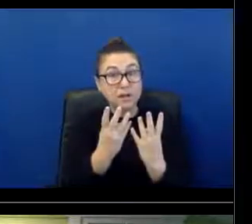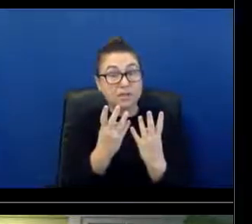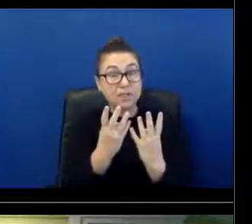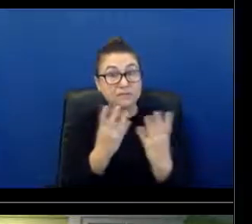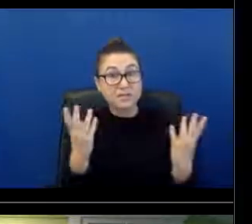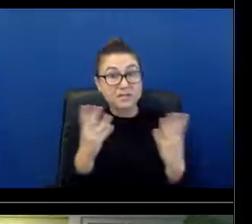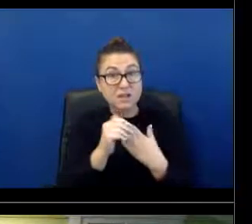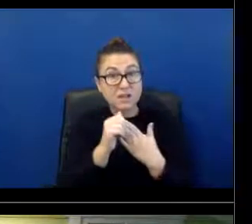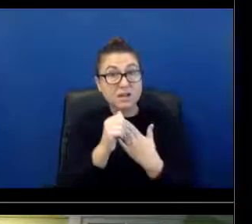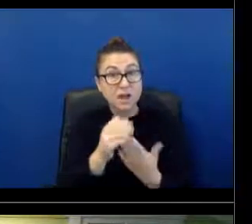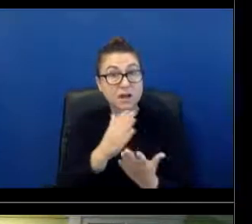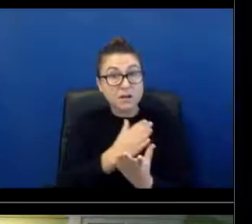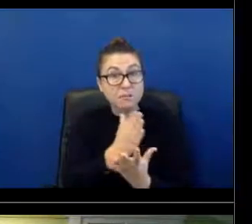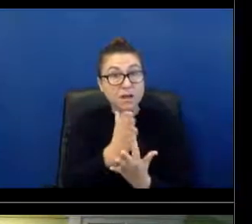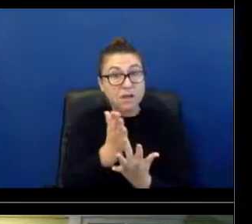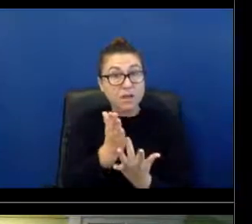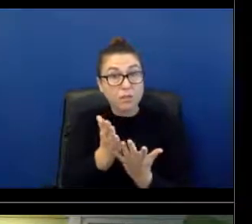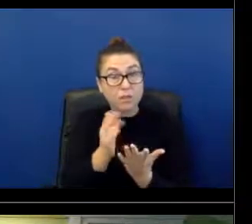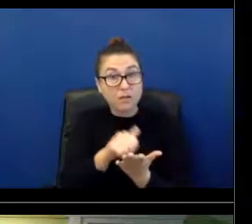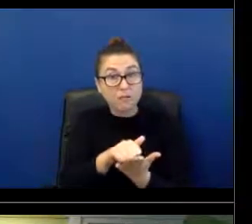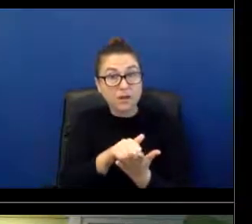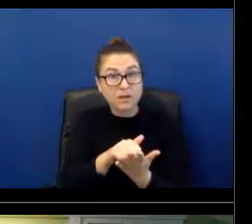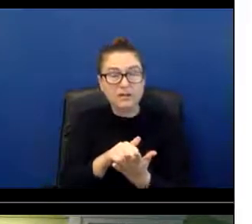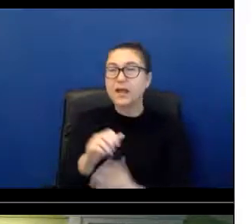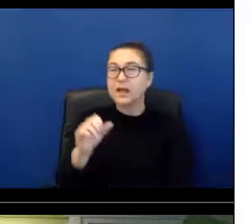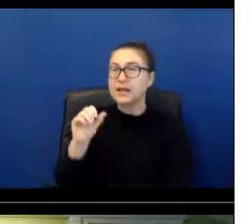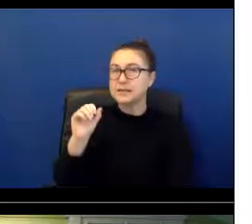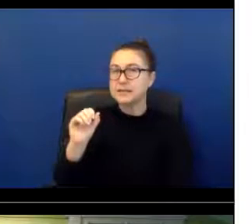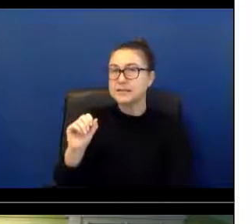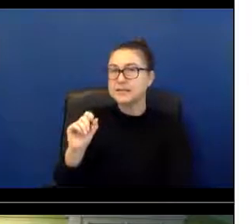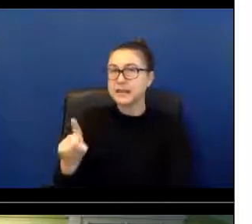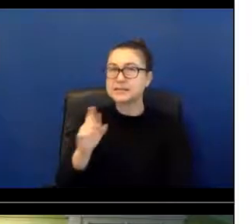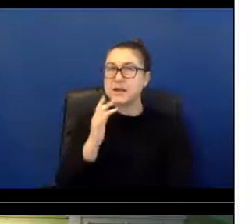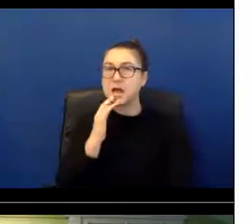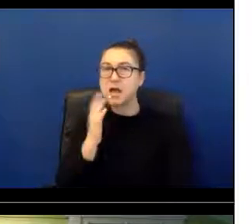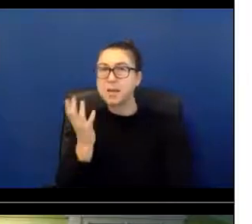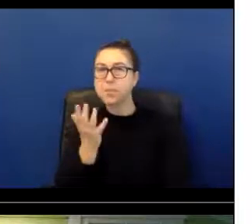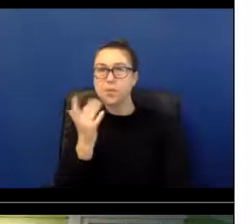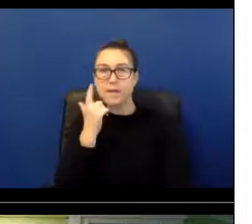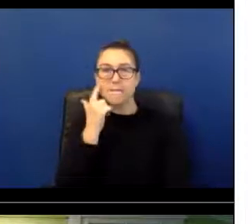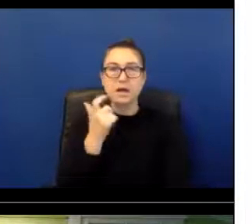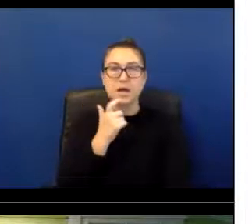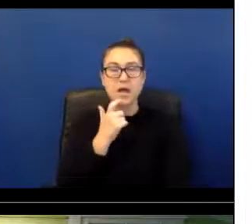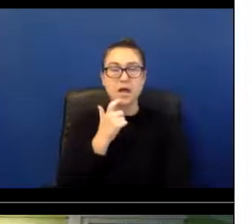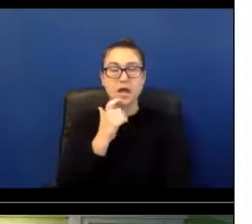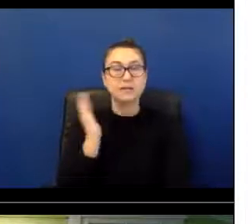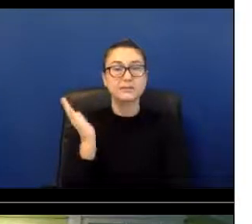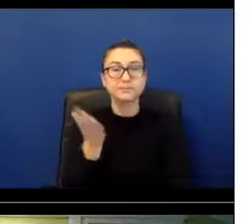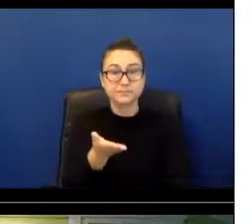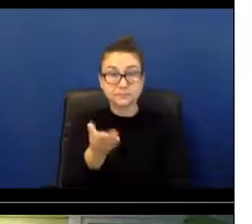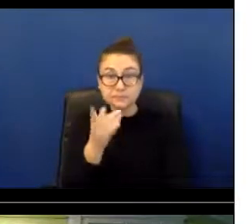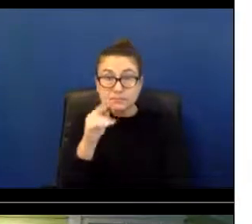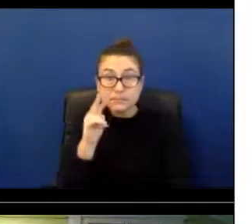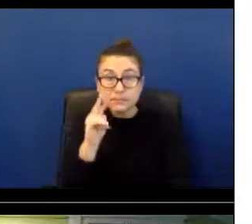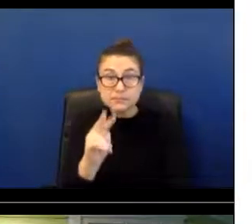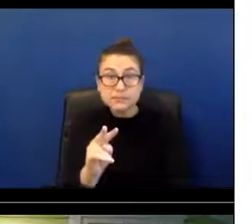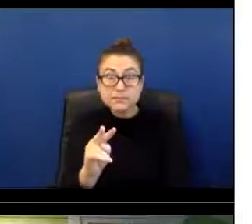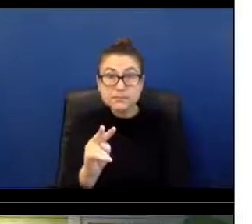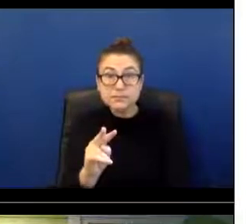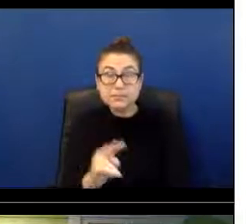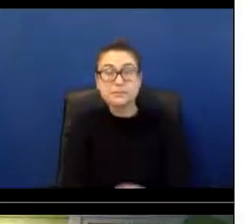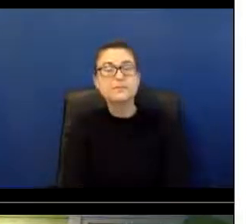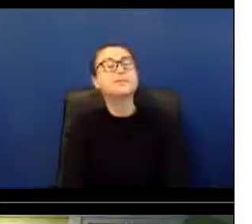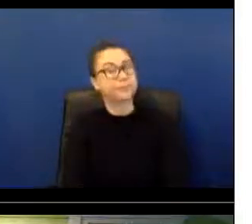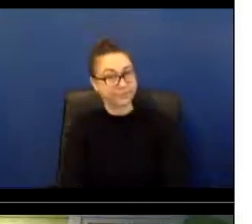Yes, we are. Where am I going to find that? Here. Can you see that now, Bridget?